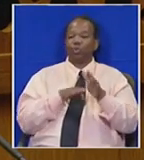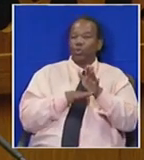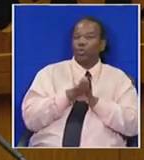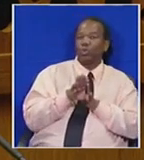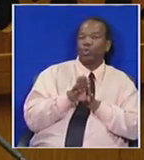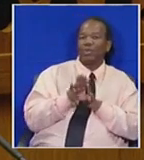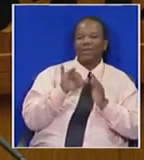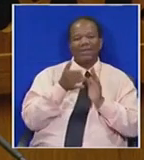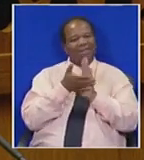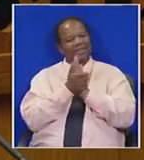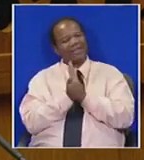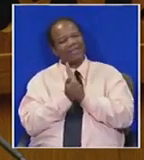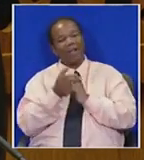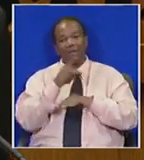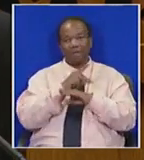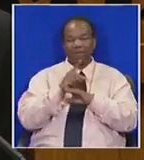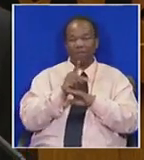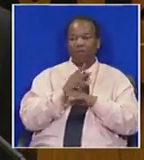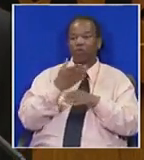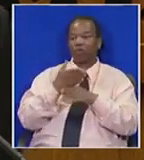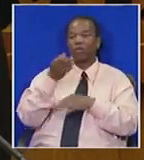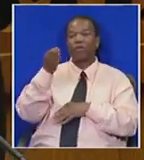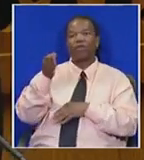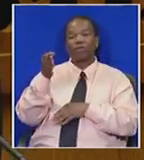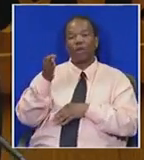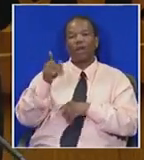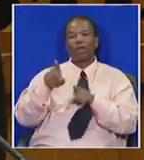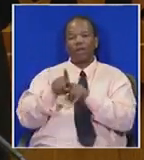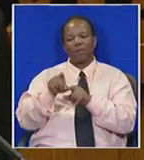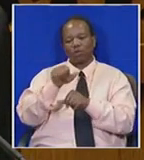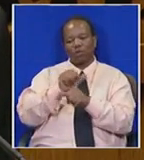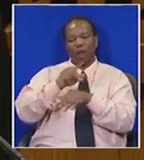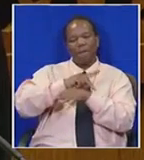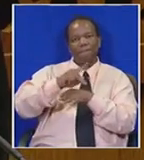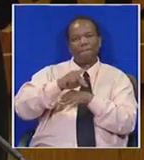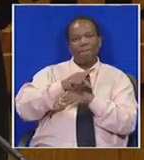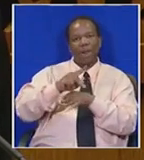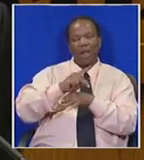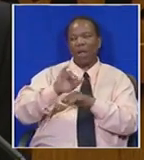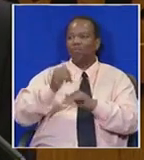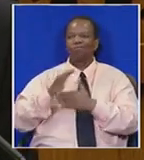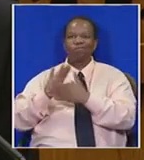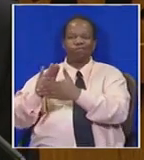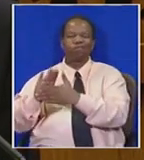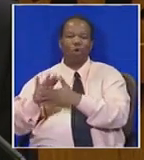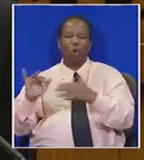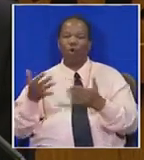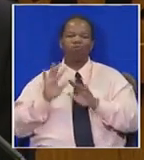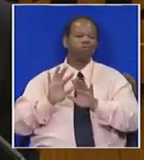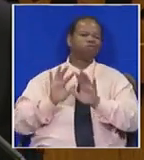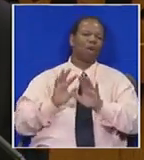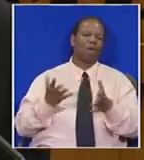framework for the new jobs of the future and a social plan to address the disruptions to labor markets